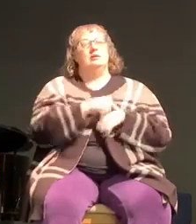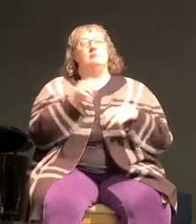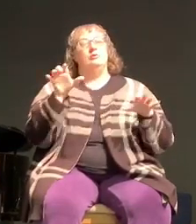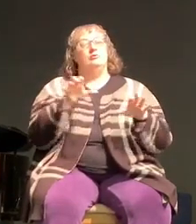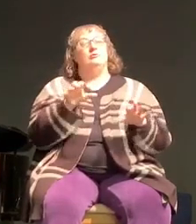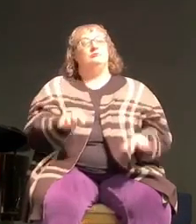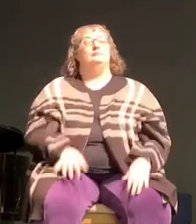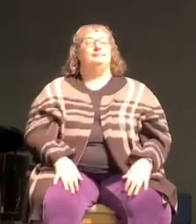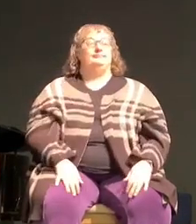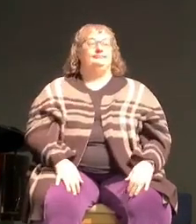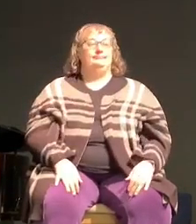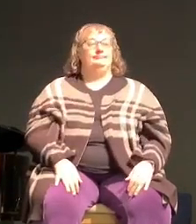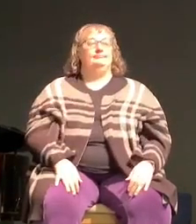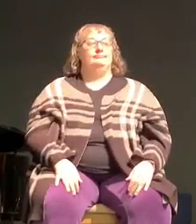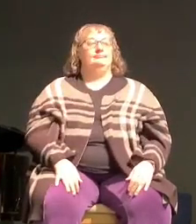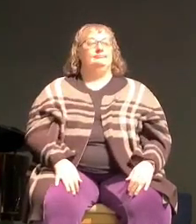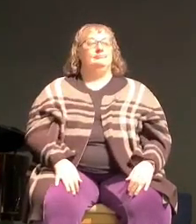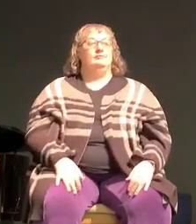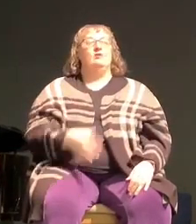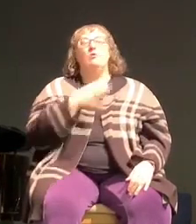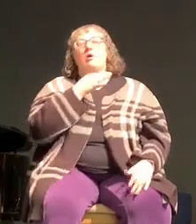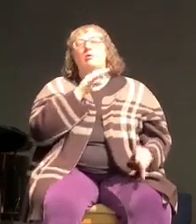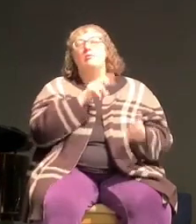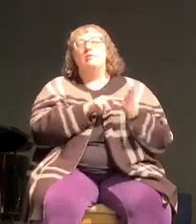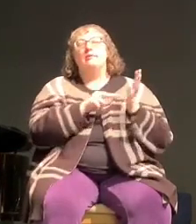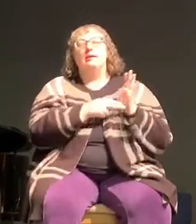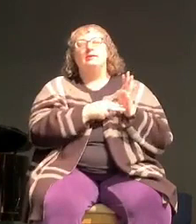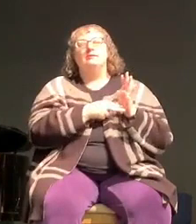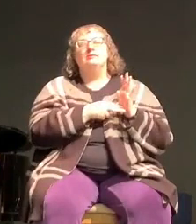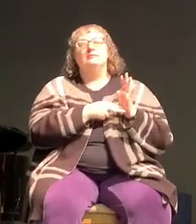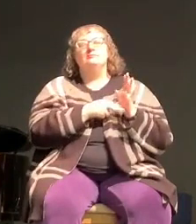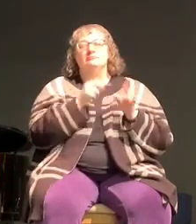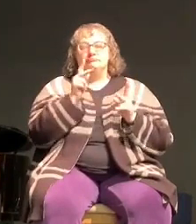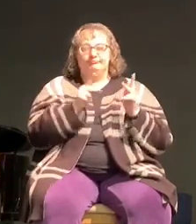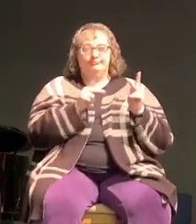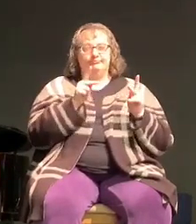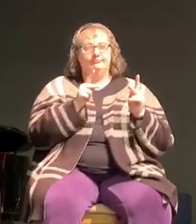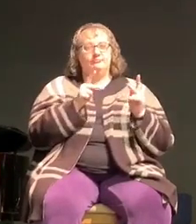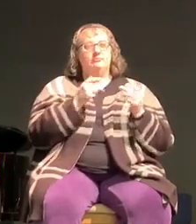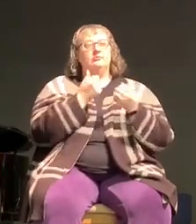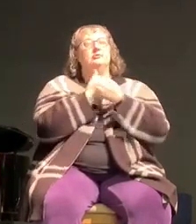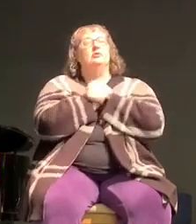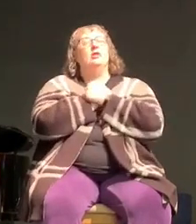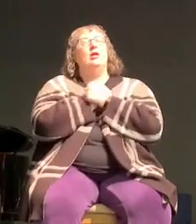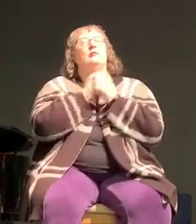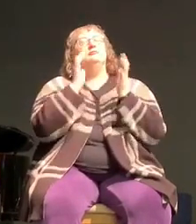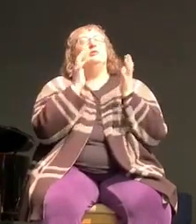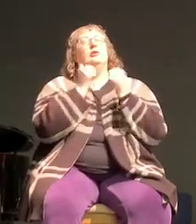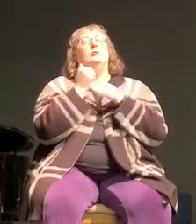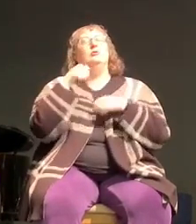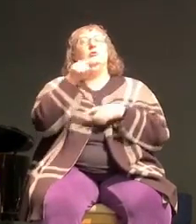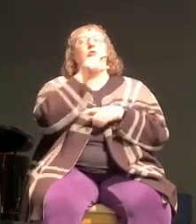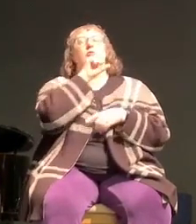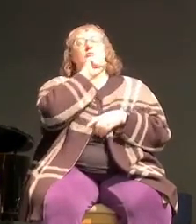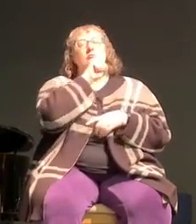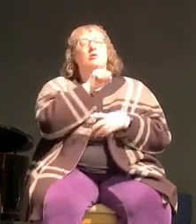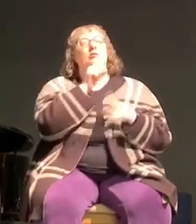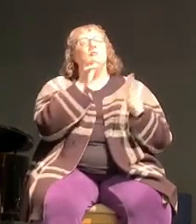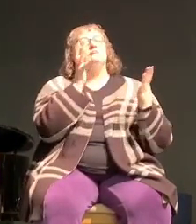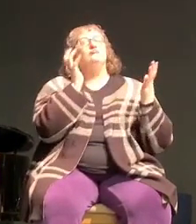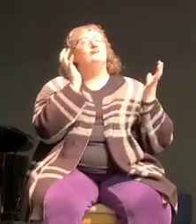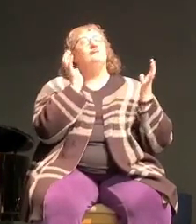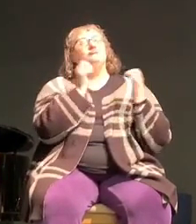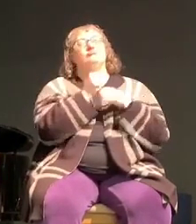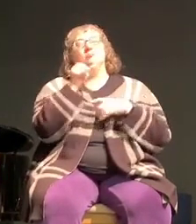it. If you're wondering what that means, we have people that will love to talk to you. I would love to talk to you about what it